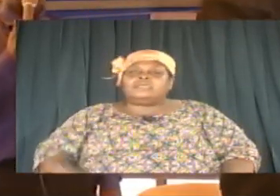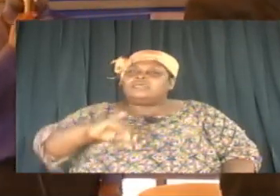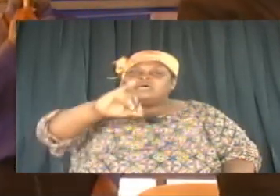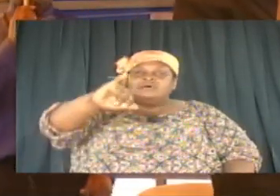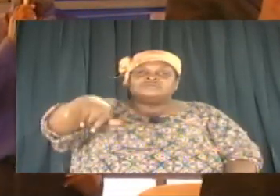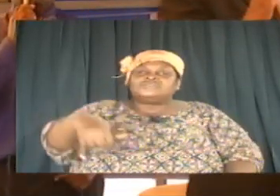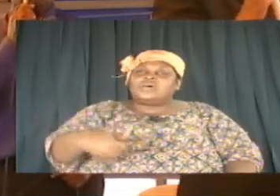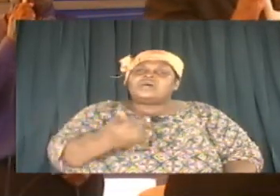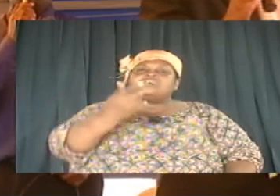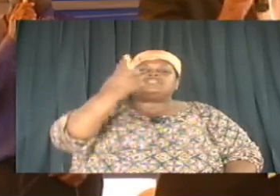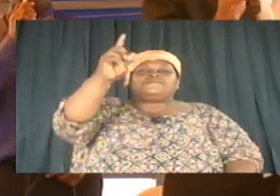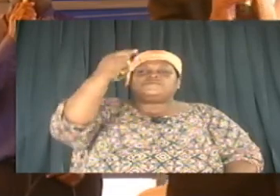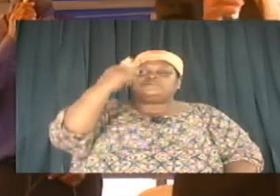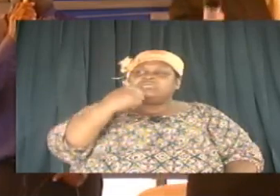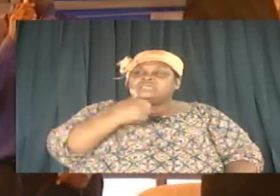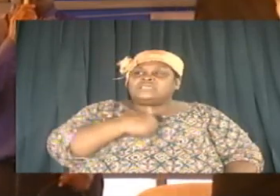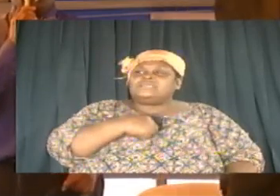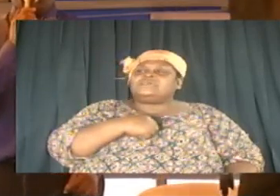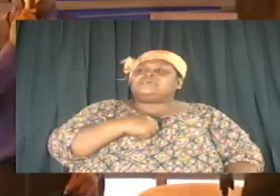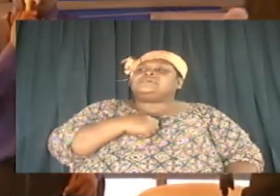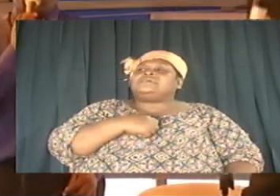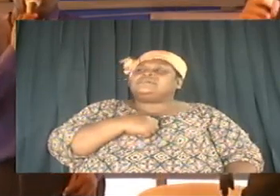Just for me. Just for me.